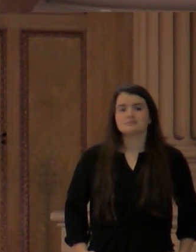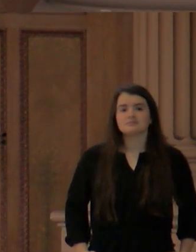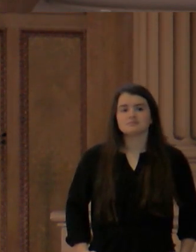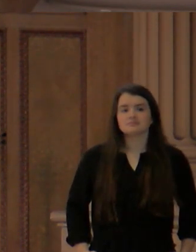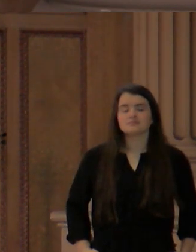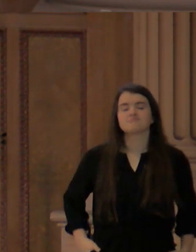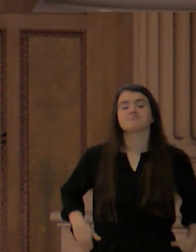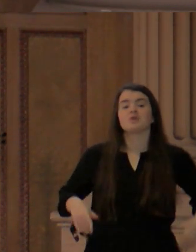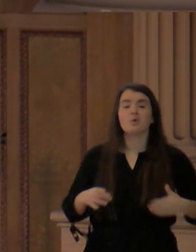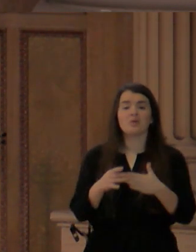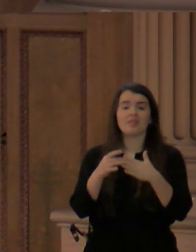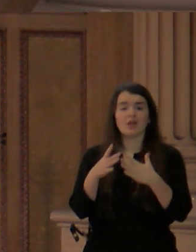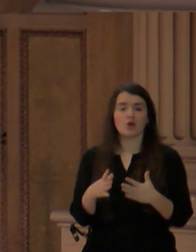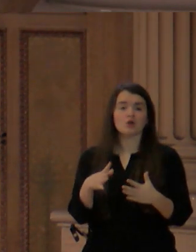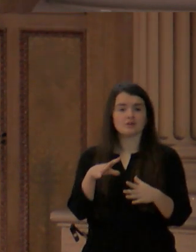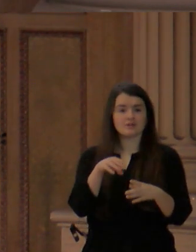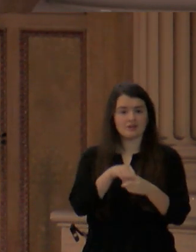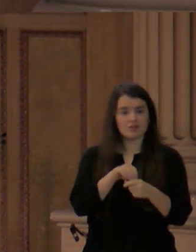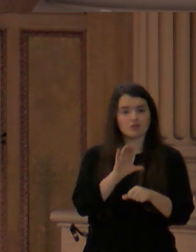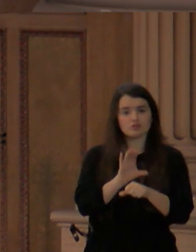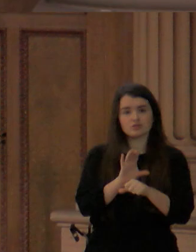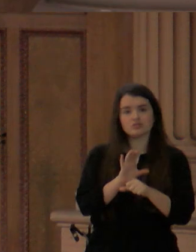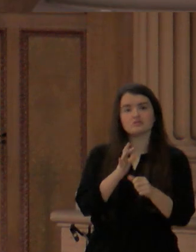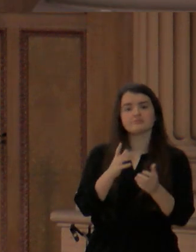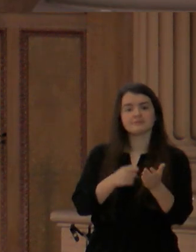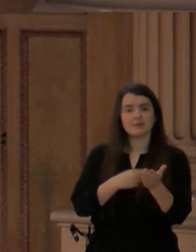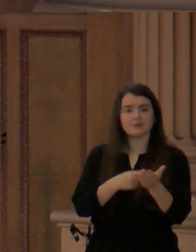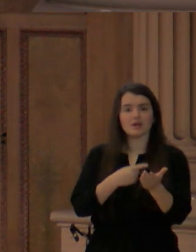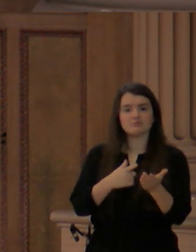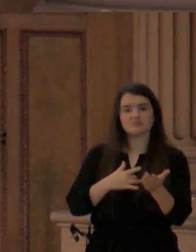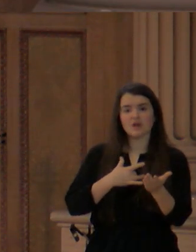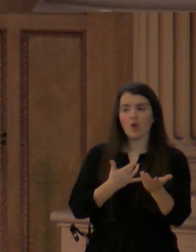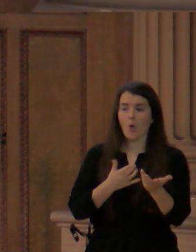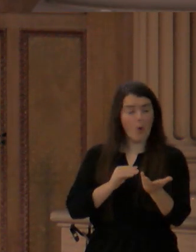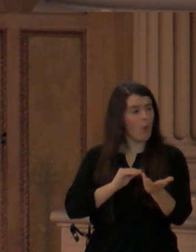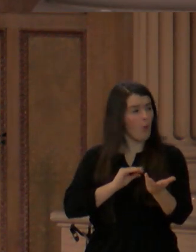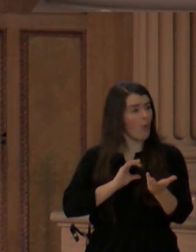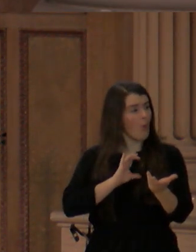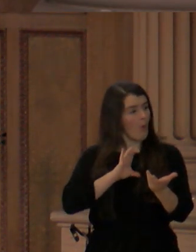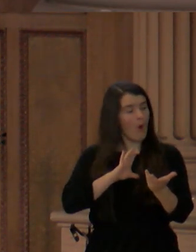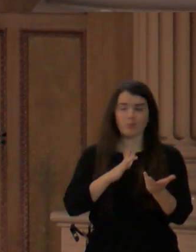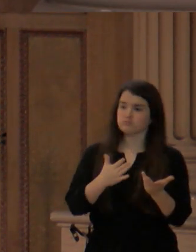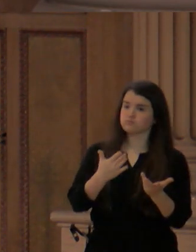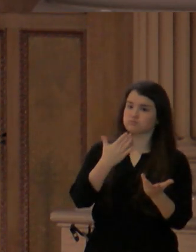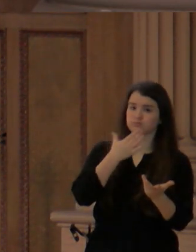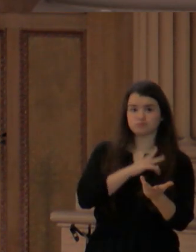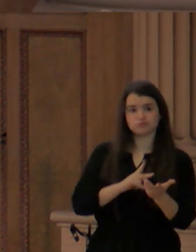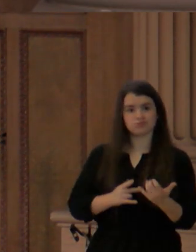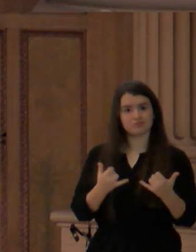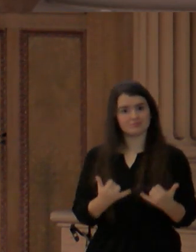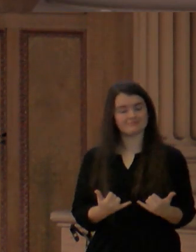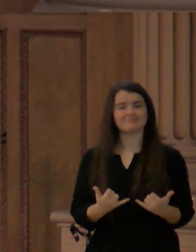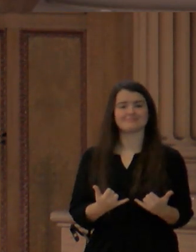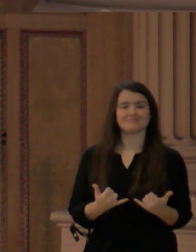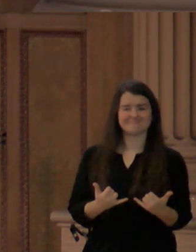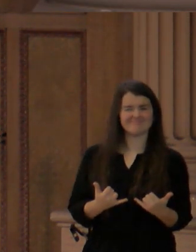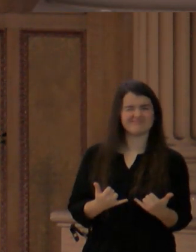But even good leaders all of our leaders will disappoint. They'll disappoint us either through normal human weakness or through real corruption